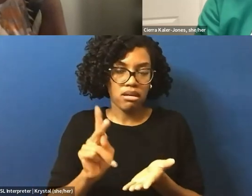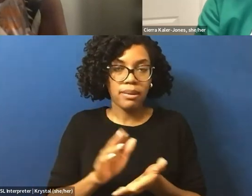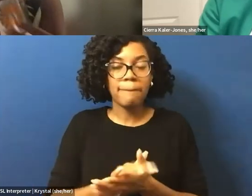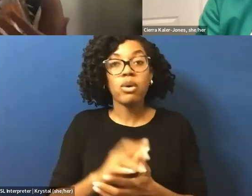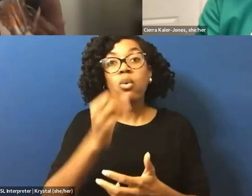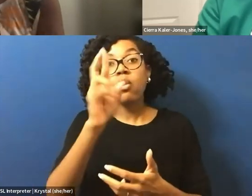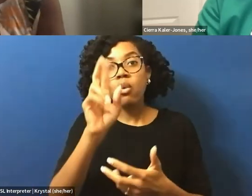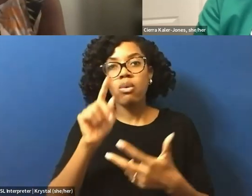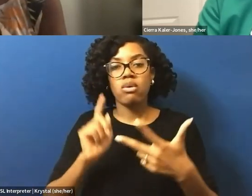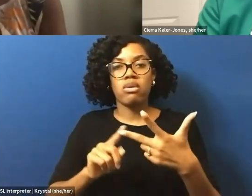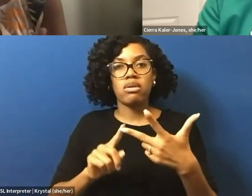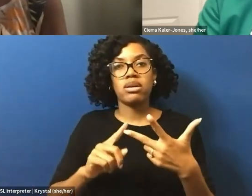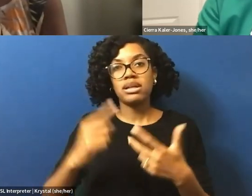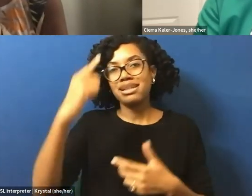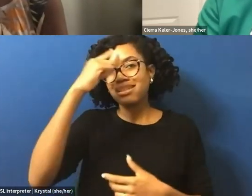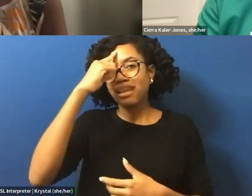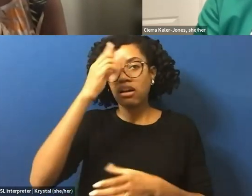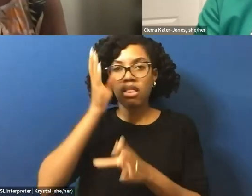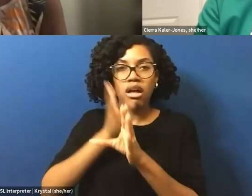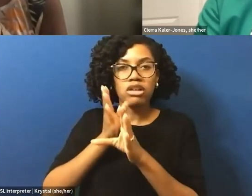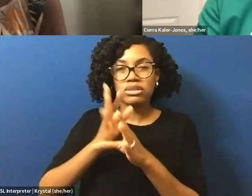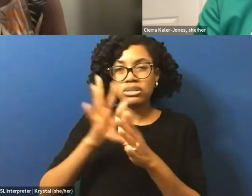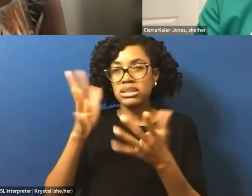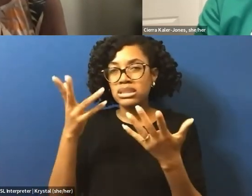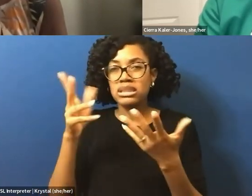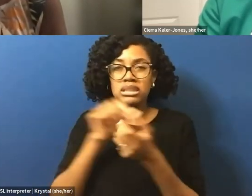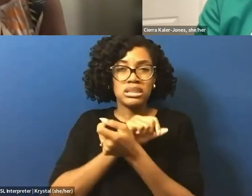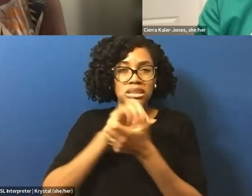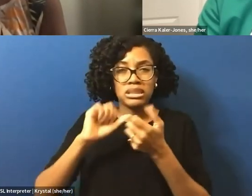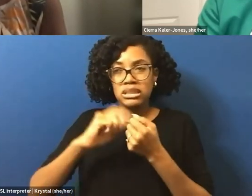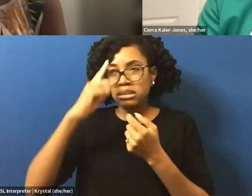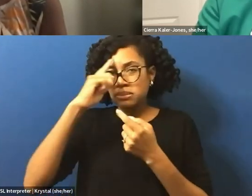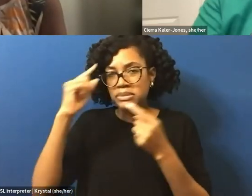terror. Or you might think about reparations as